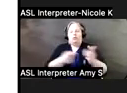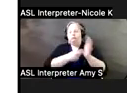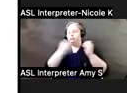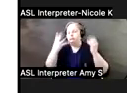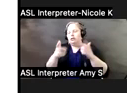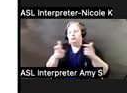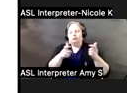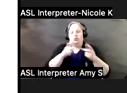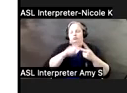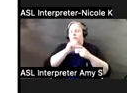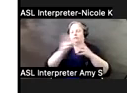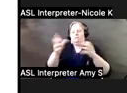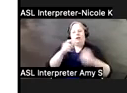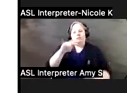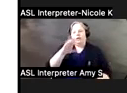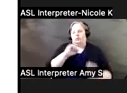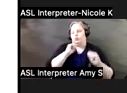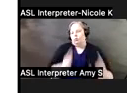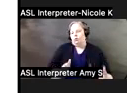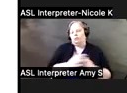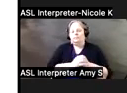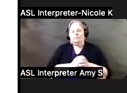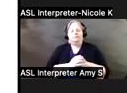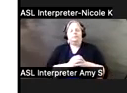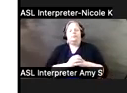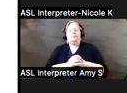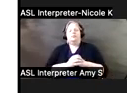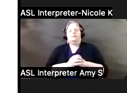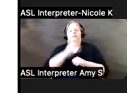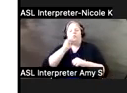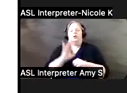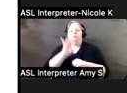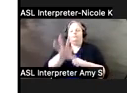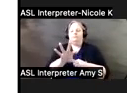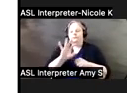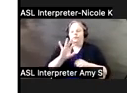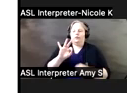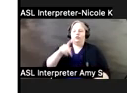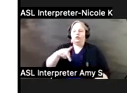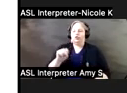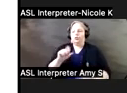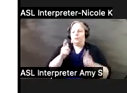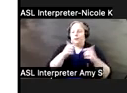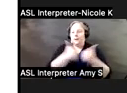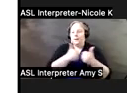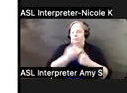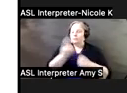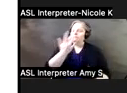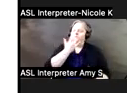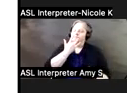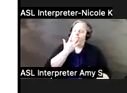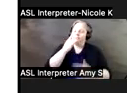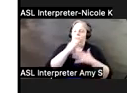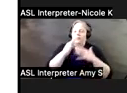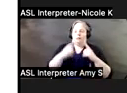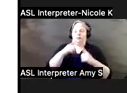and they're all pretty fast-paced. So when I'm introducing someone to first-person shooter games, one of my favorite options to start someone off with is